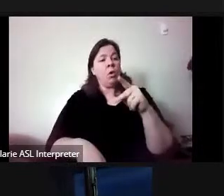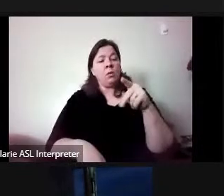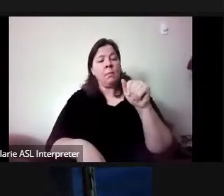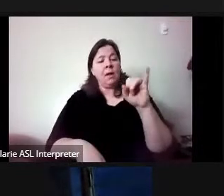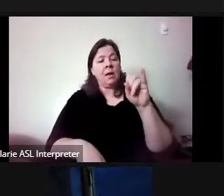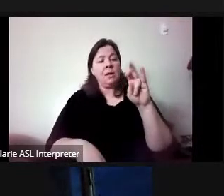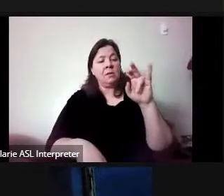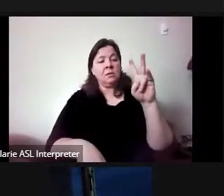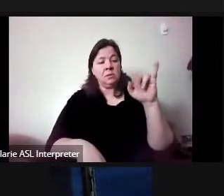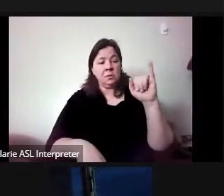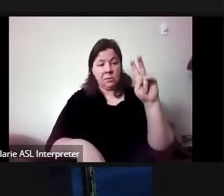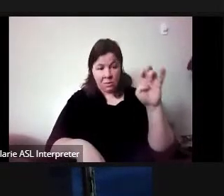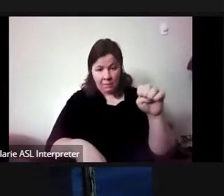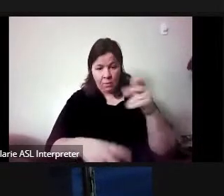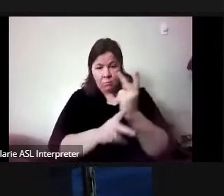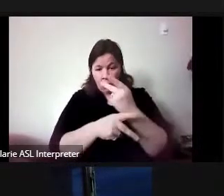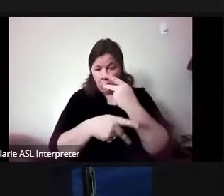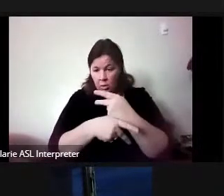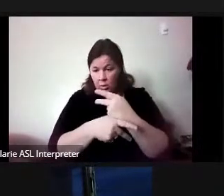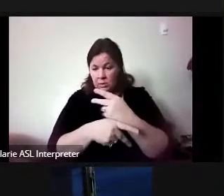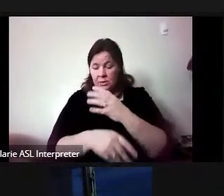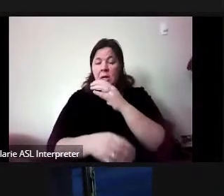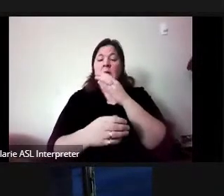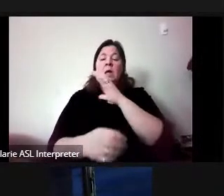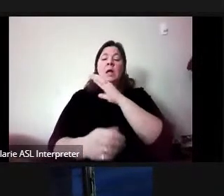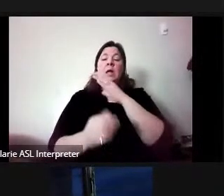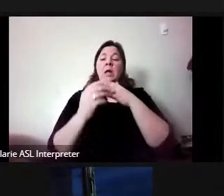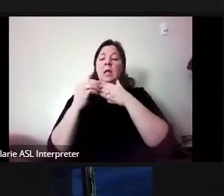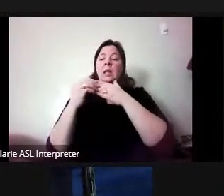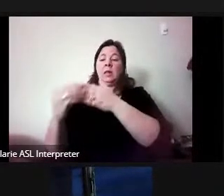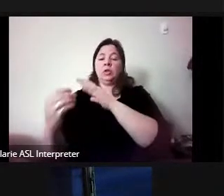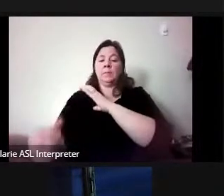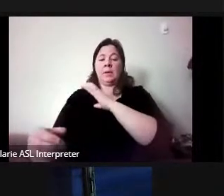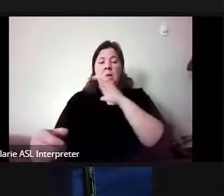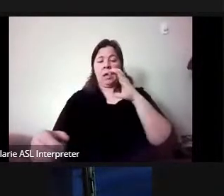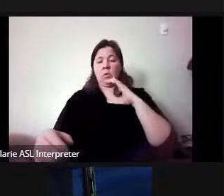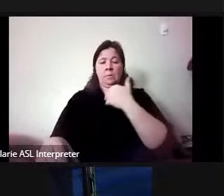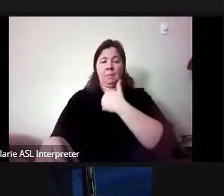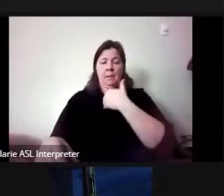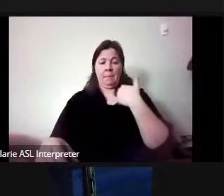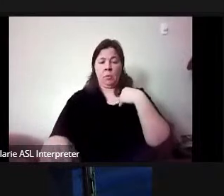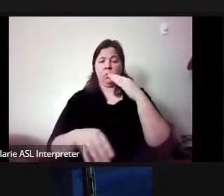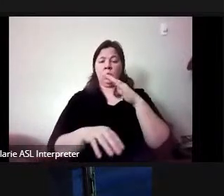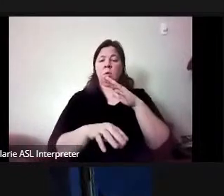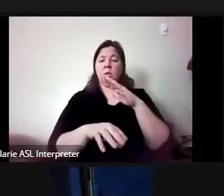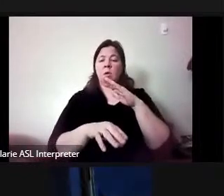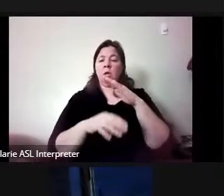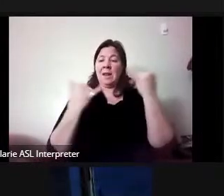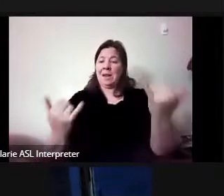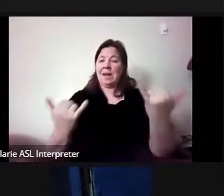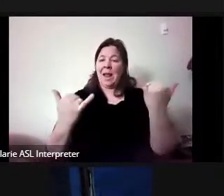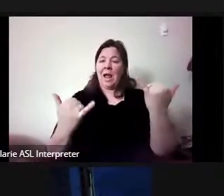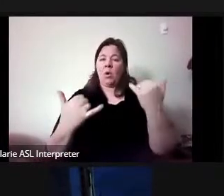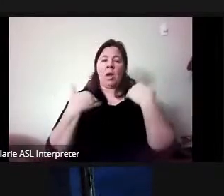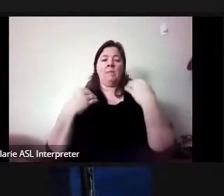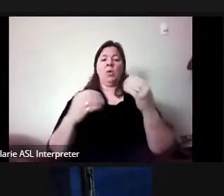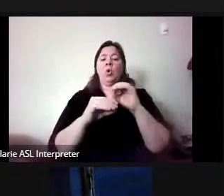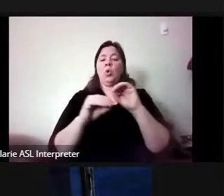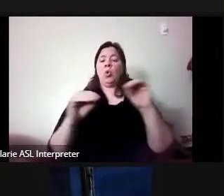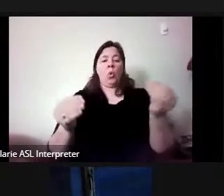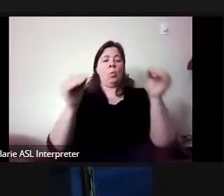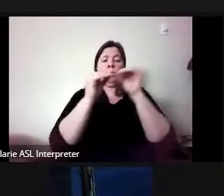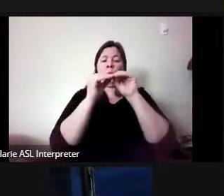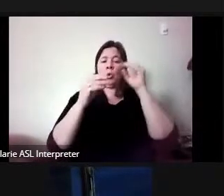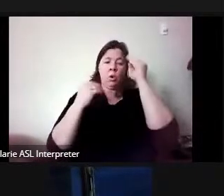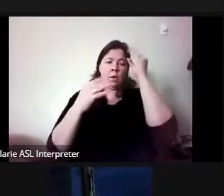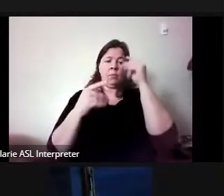and stuff like that, the leadership council members are now no more privy to information than us. So